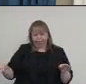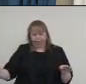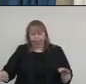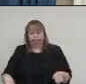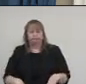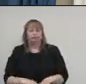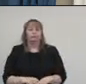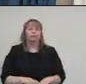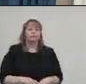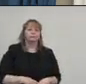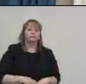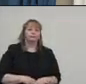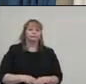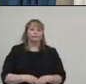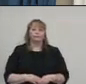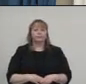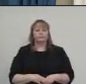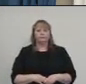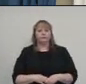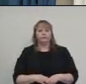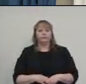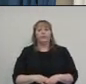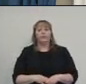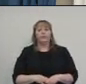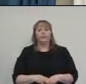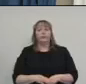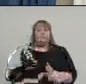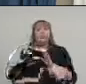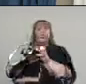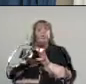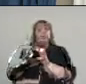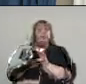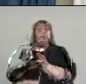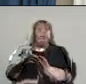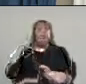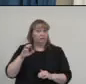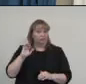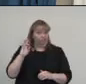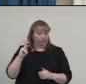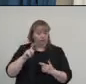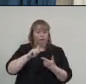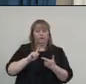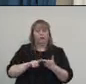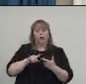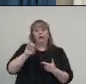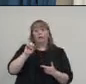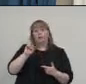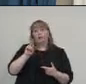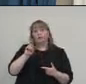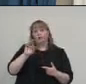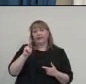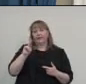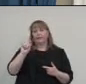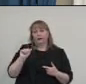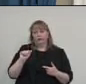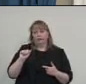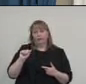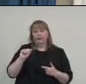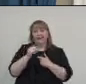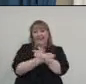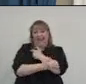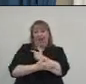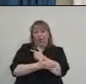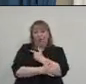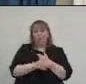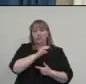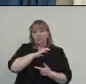of this roadmap to recovery. I am pleased to have Eureka County Commission Chair J.J. Gokachia represent our